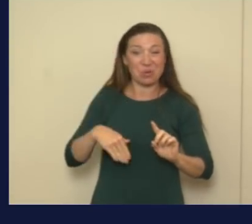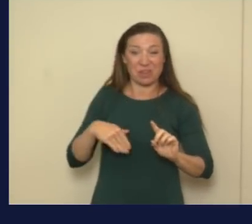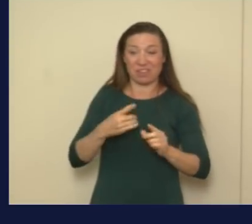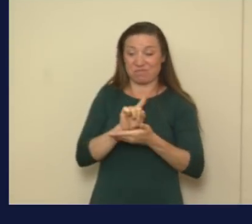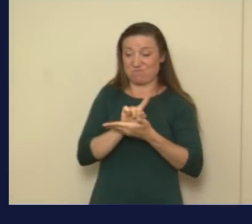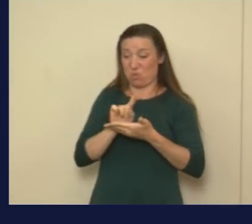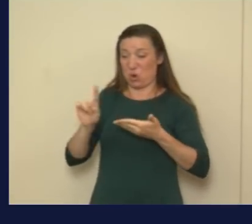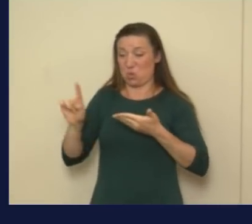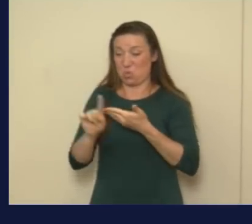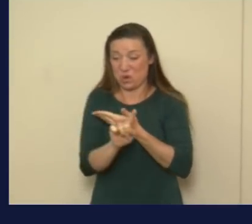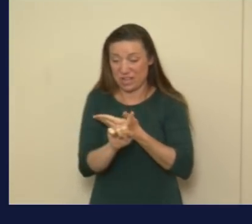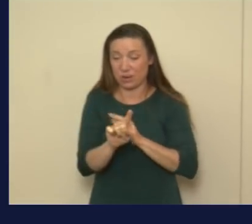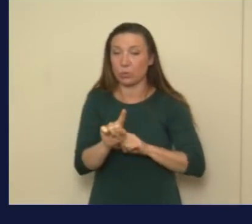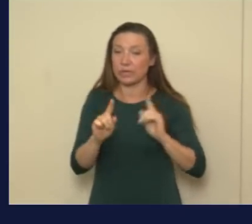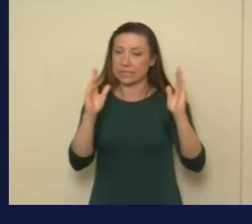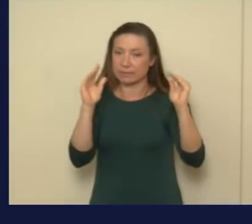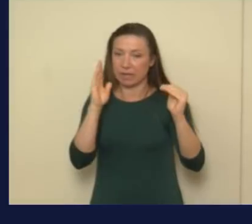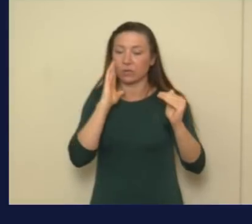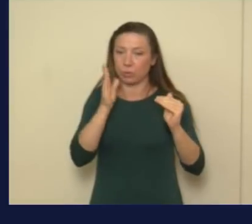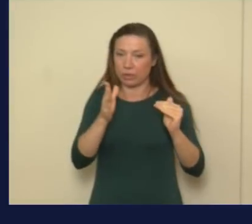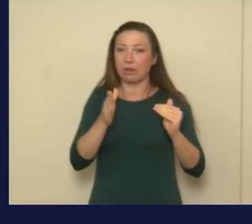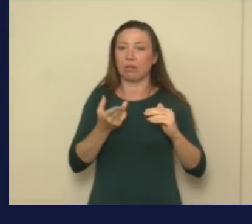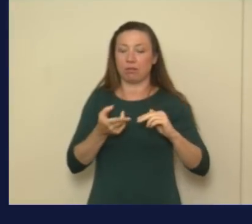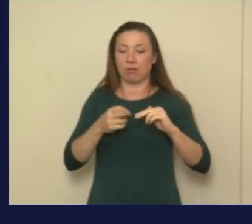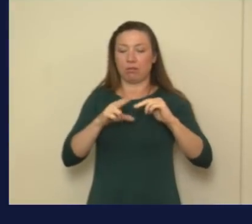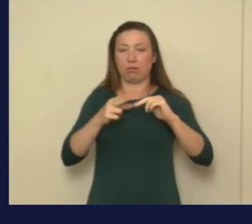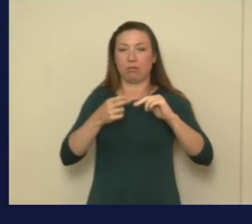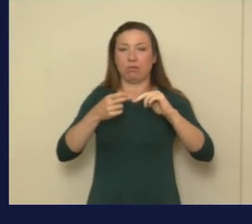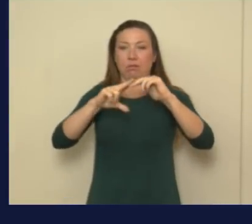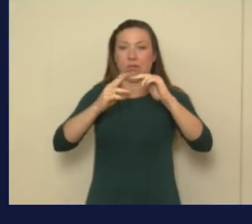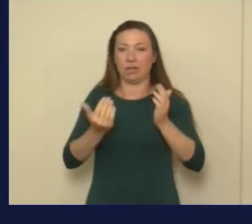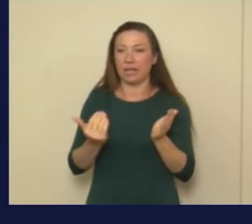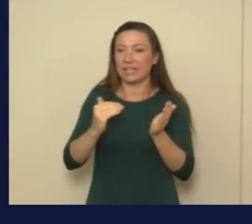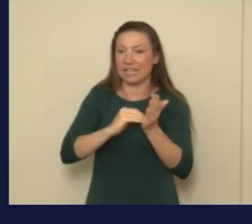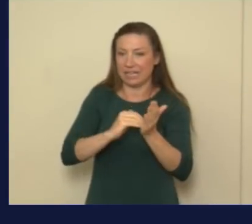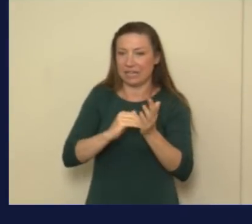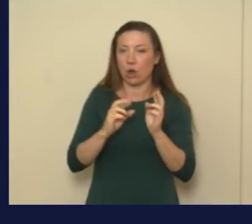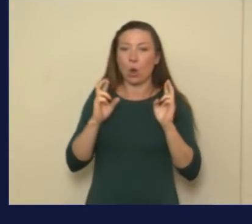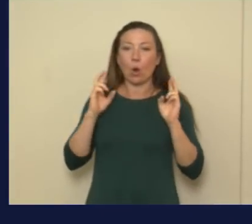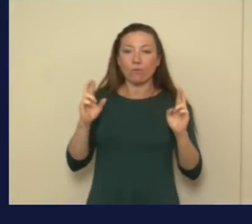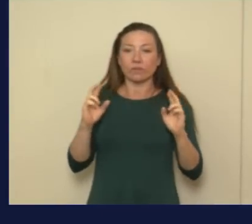increase. We hope slightly, but we introduced